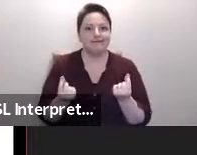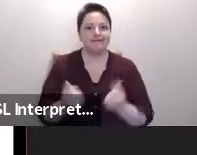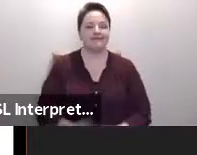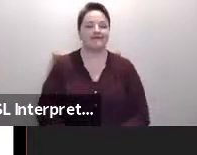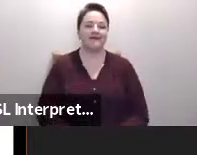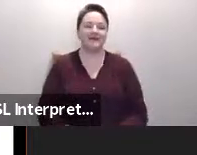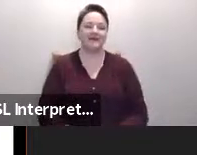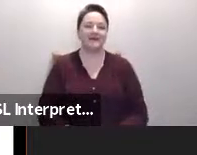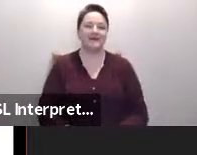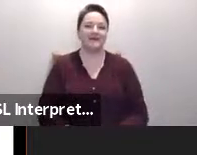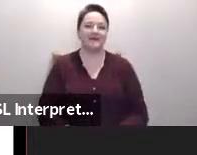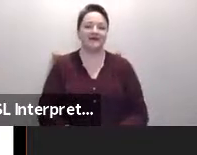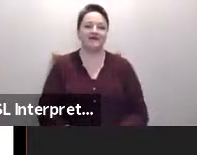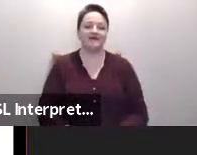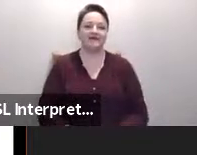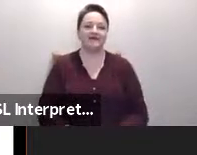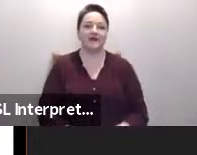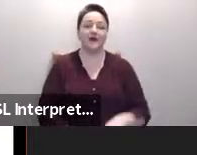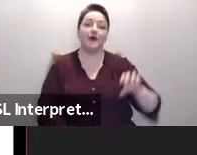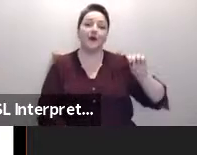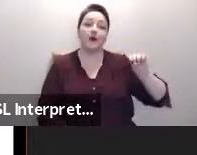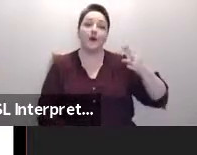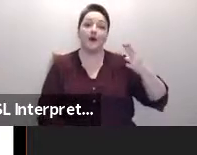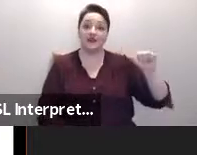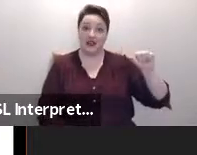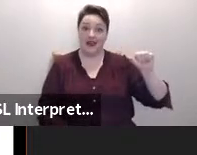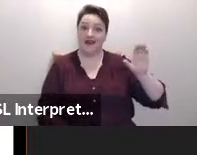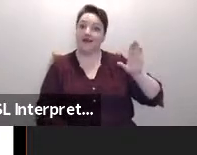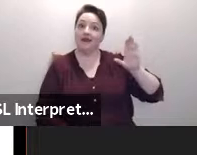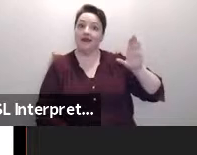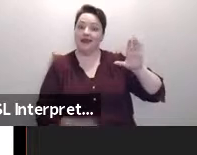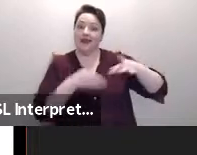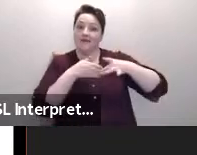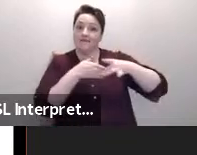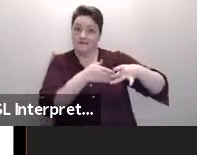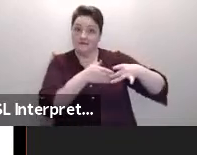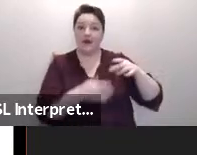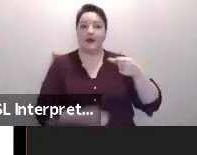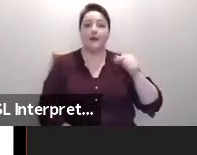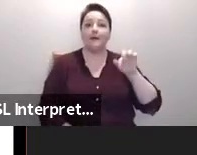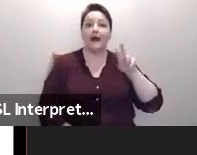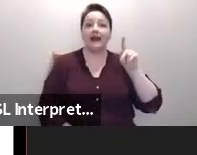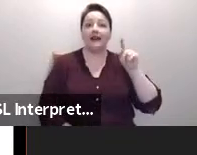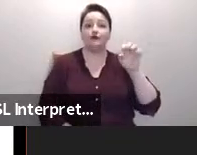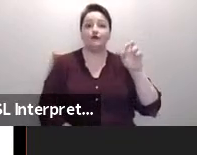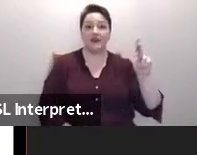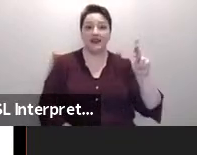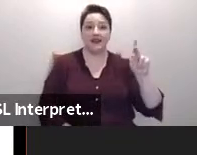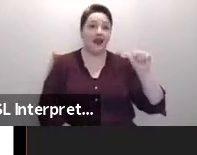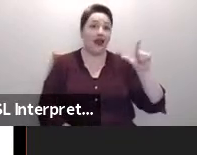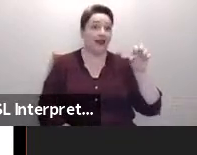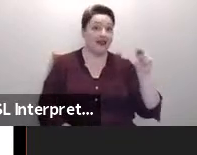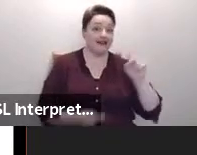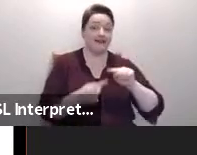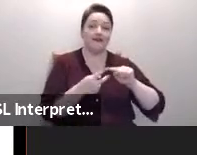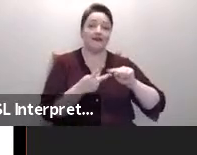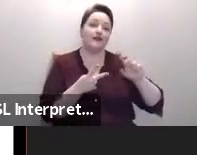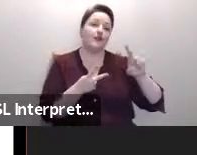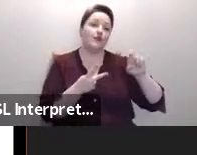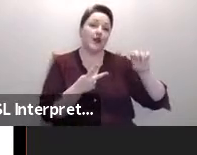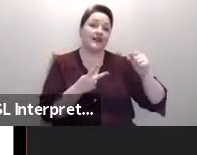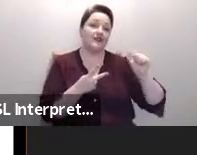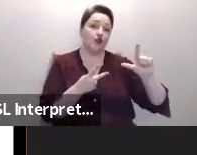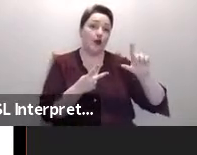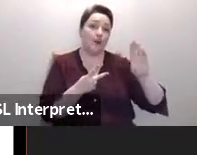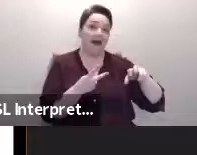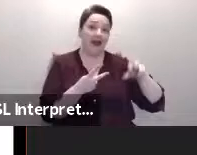Under the guidance and leadership of the Oregon Health Authority's Patrick Allen, Rachel Banks, Kara